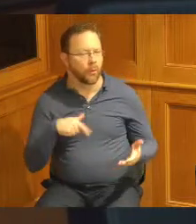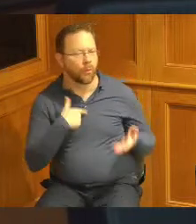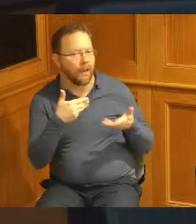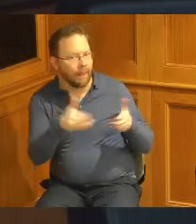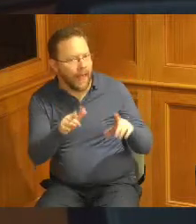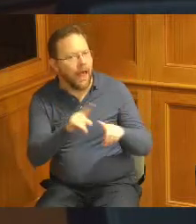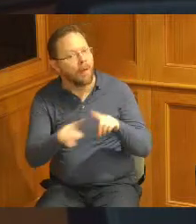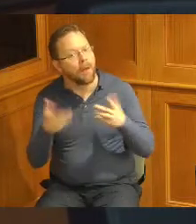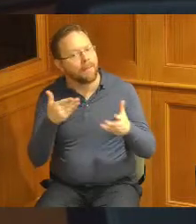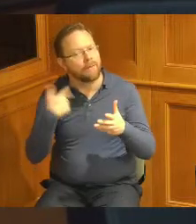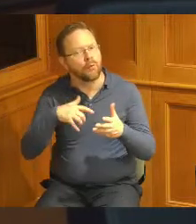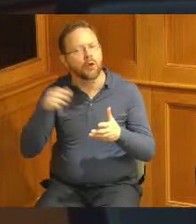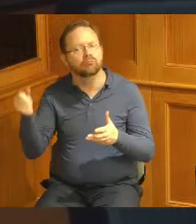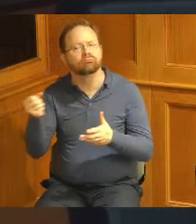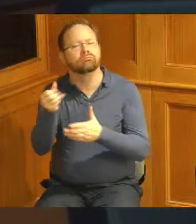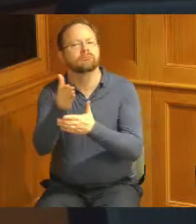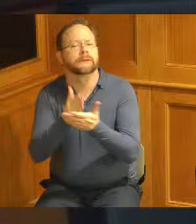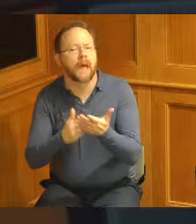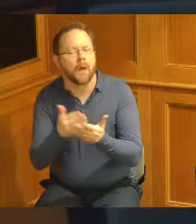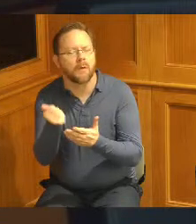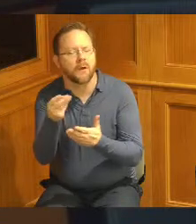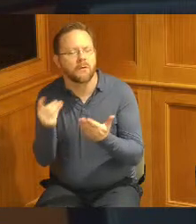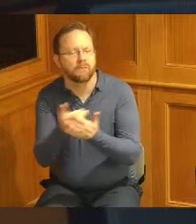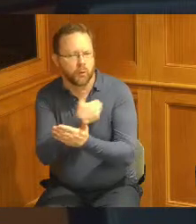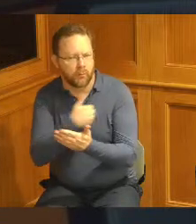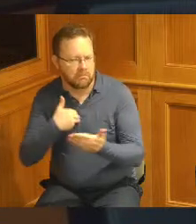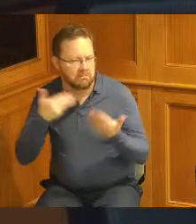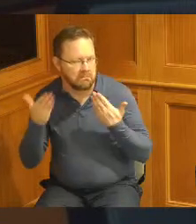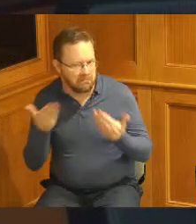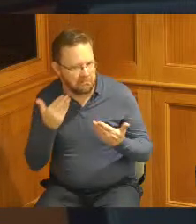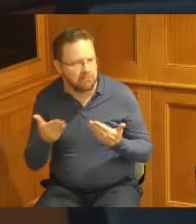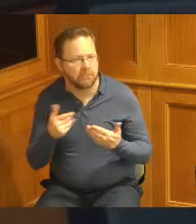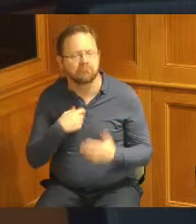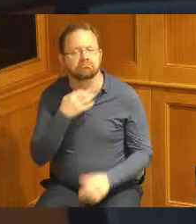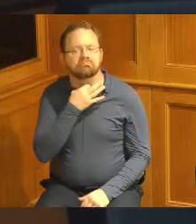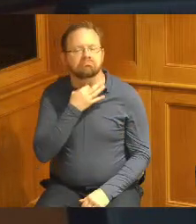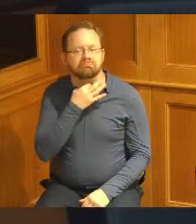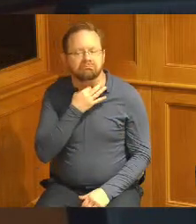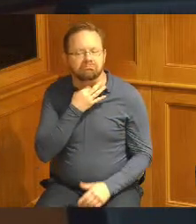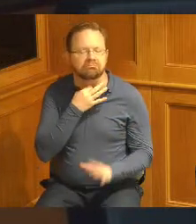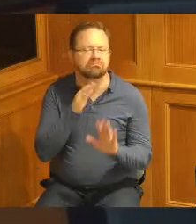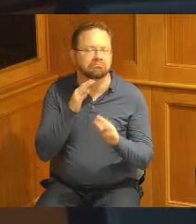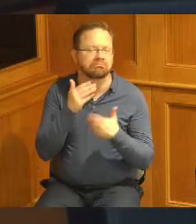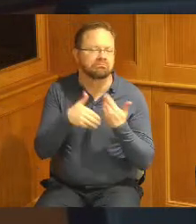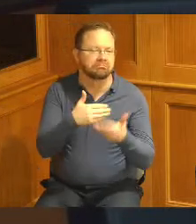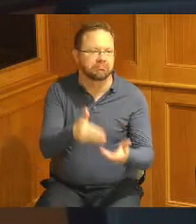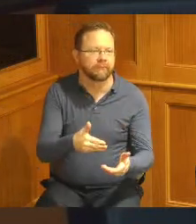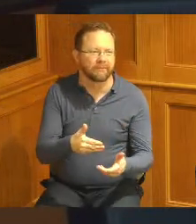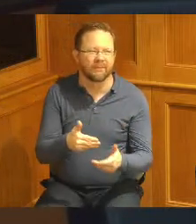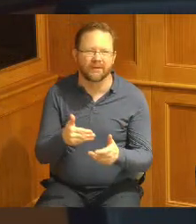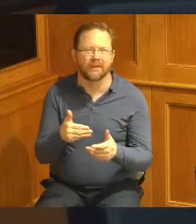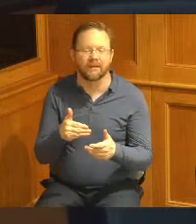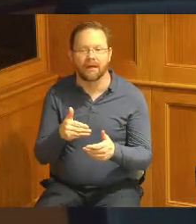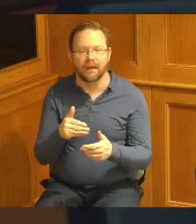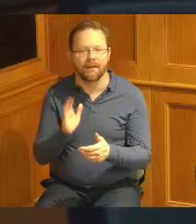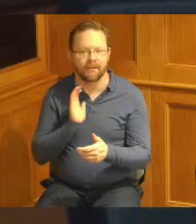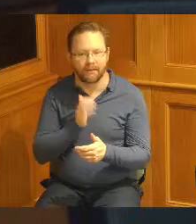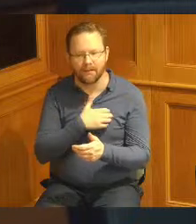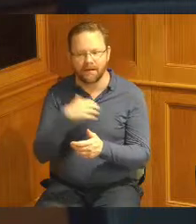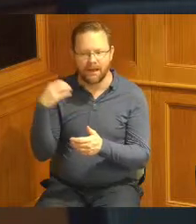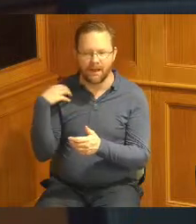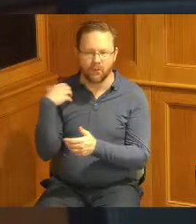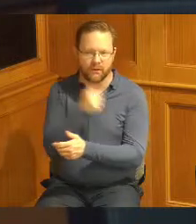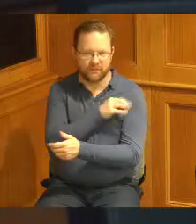appointing some. So I'll be interested to hear how those discussions go, and all of this will be discussed by our chiefs of staff.